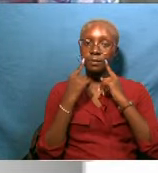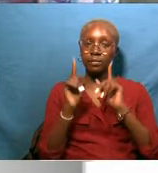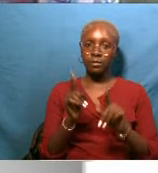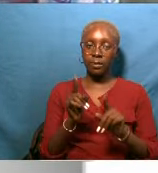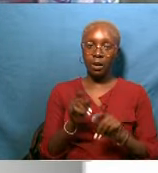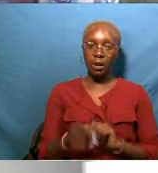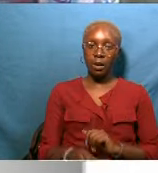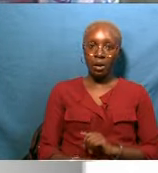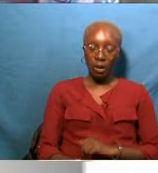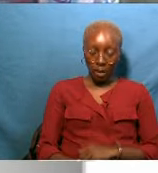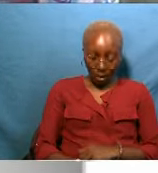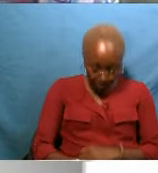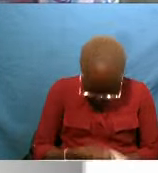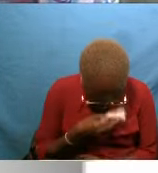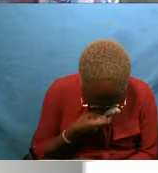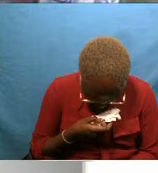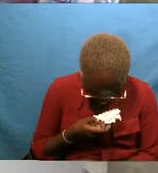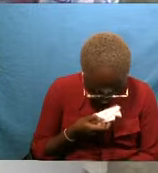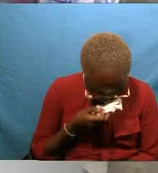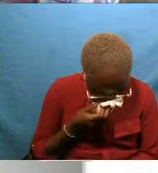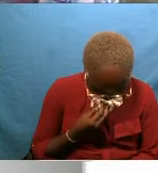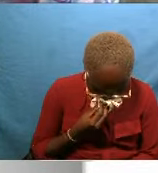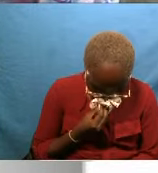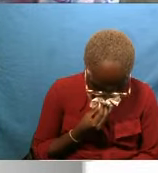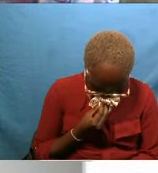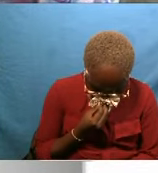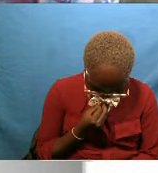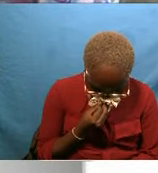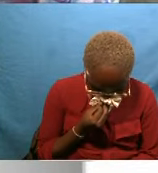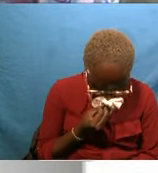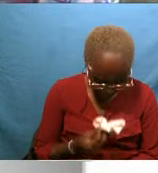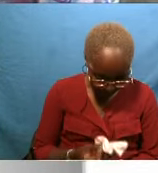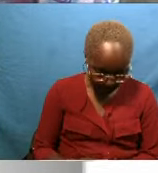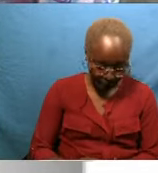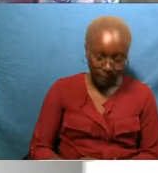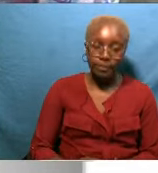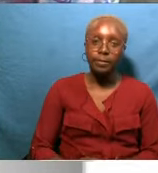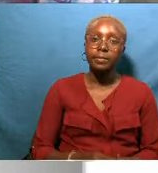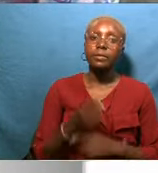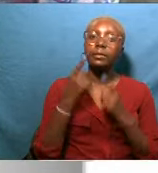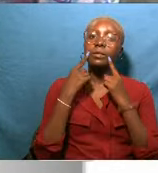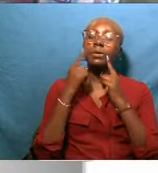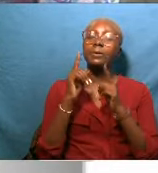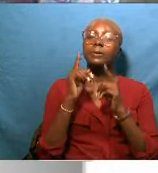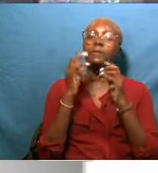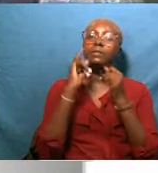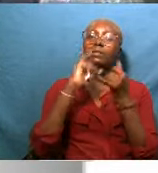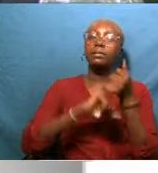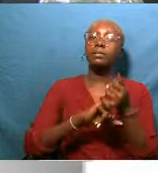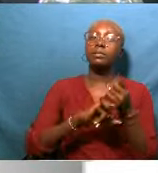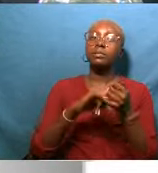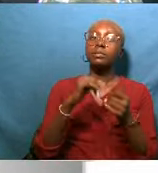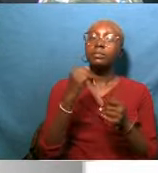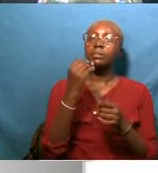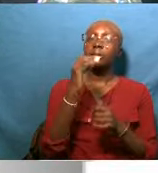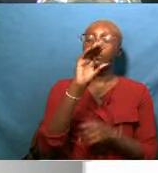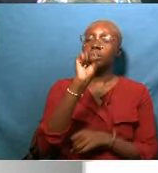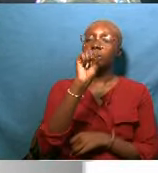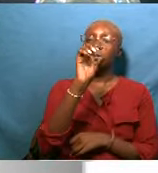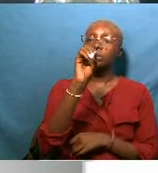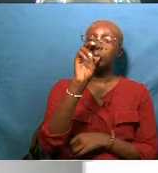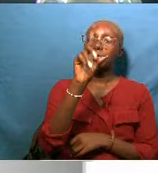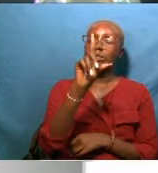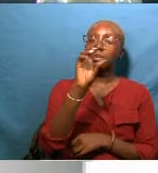announcing. For the first time of announcing, we published the banns of marriage between Solomon Njeru Ndirangu and